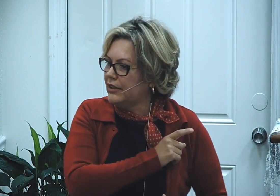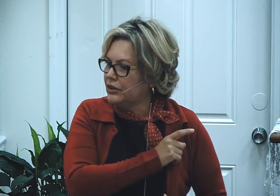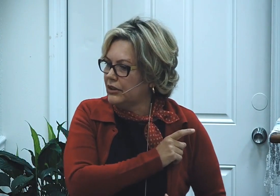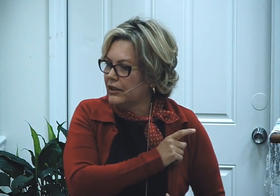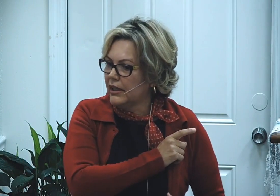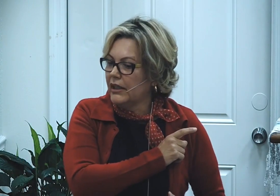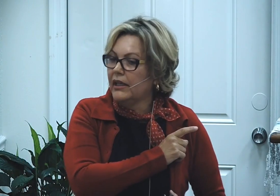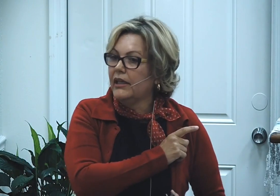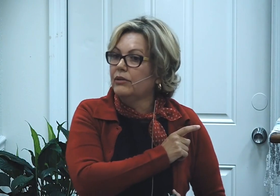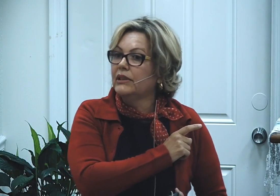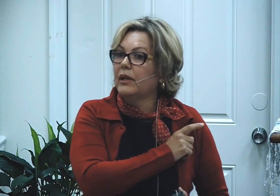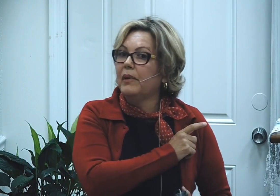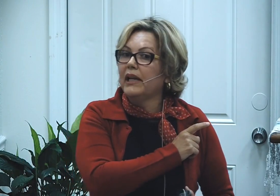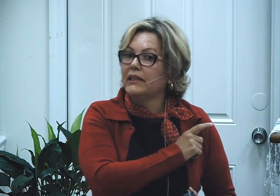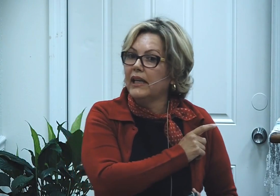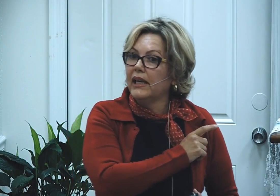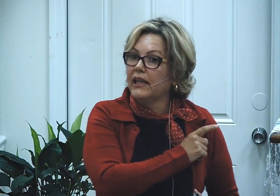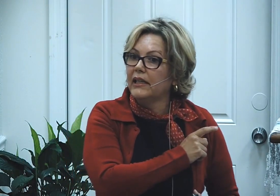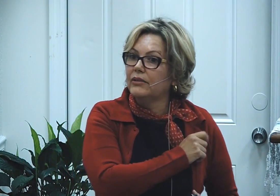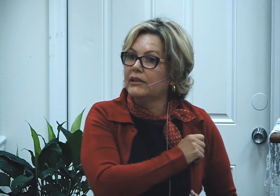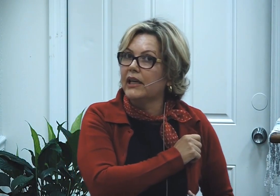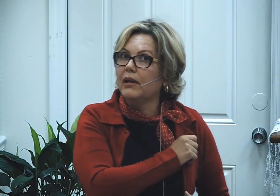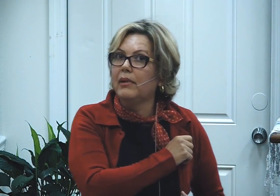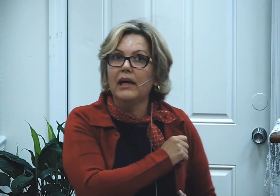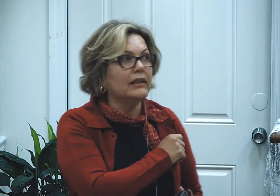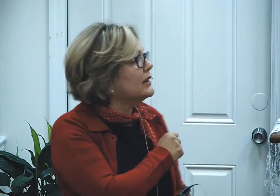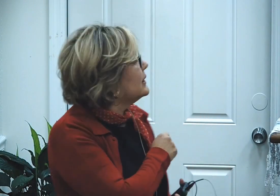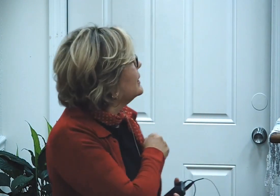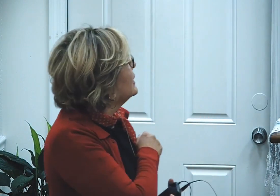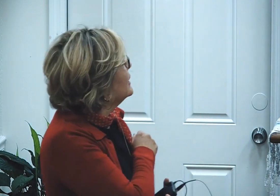when the third part of the trees of the green,